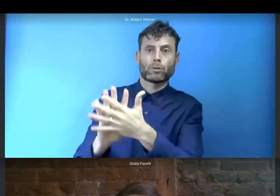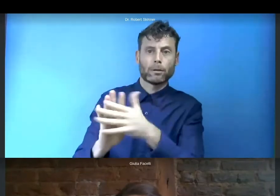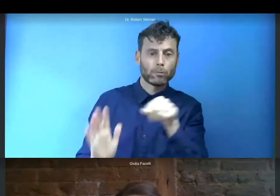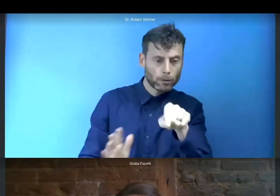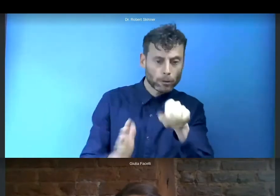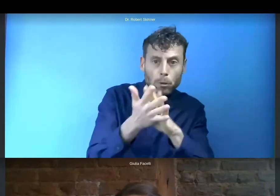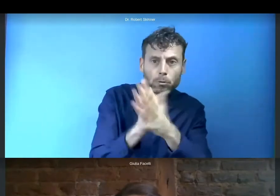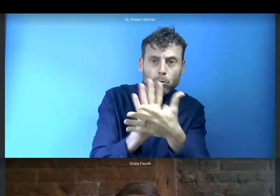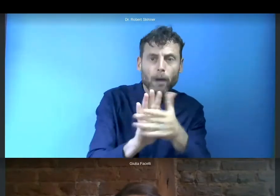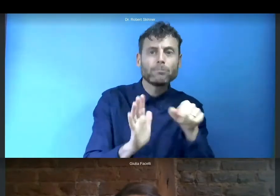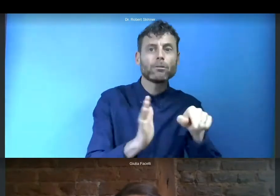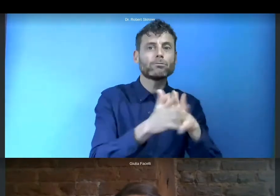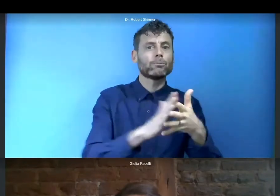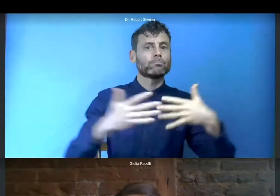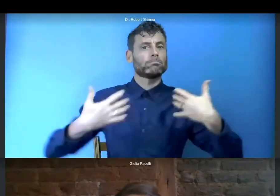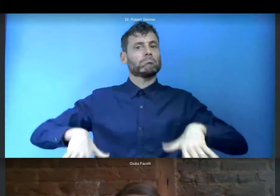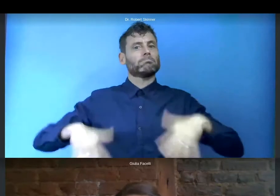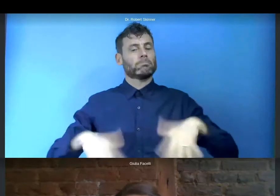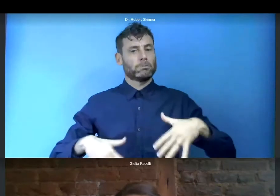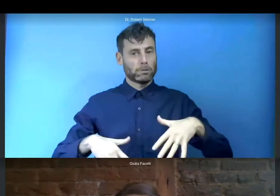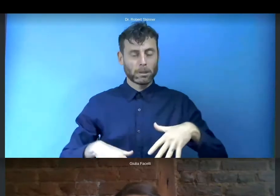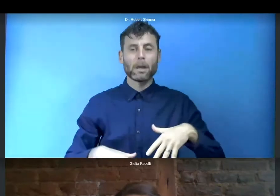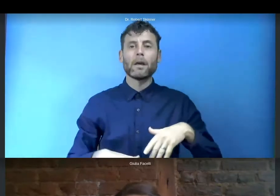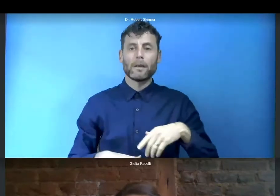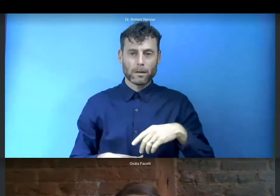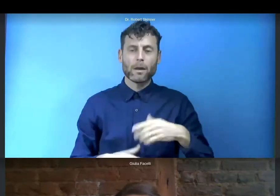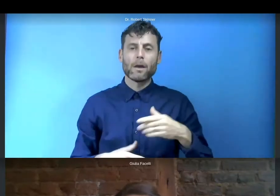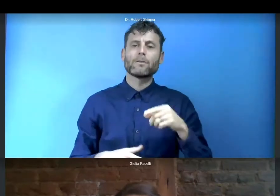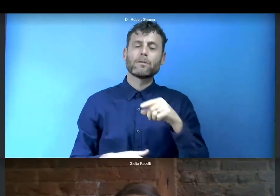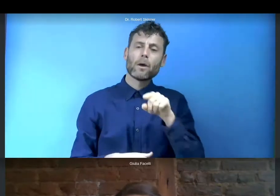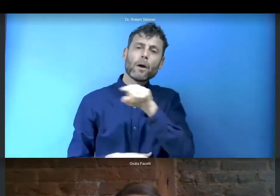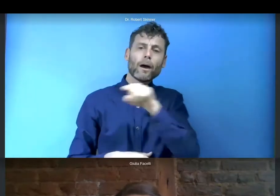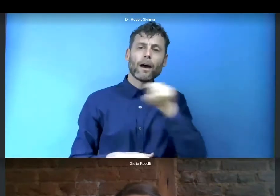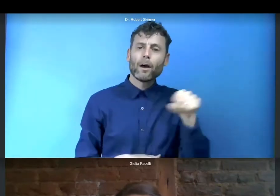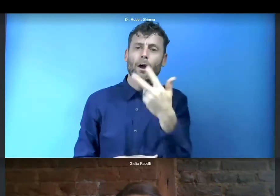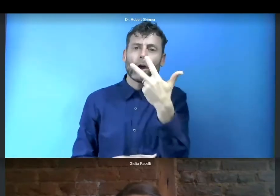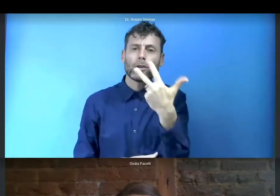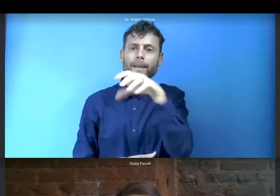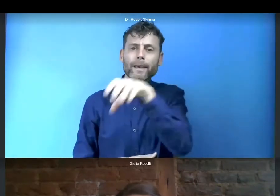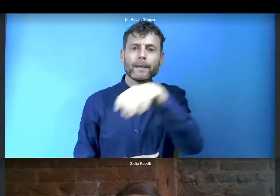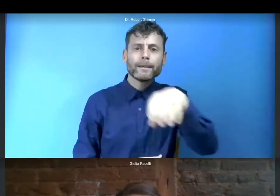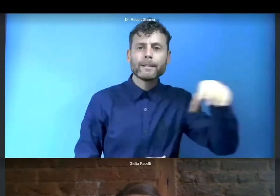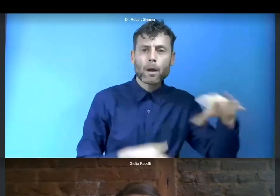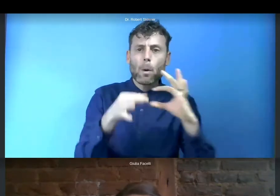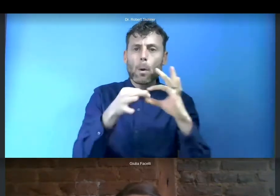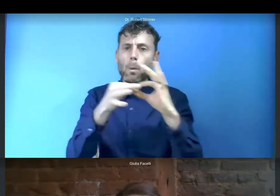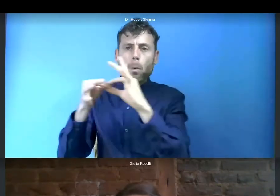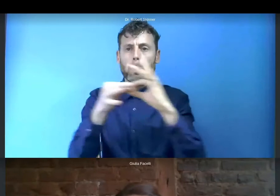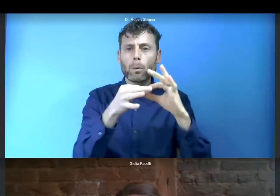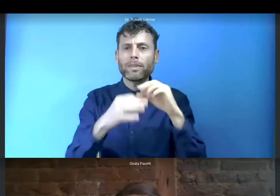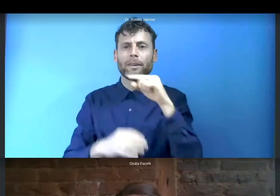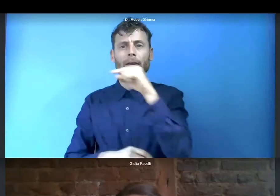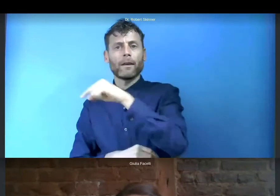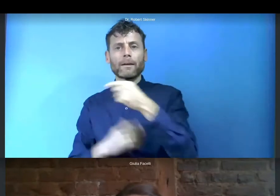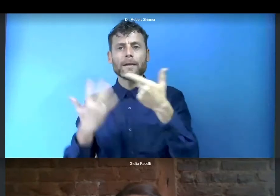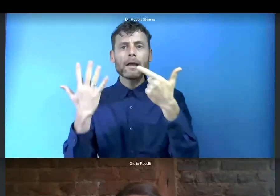into account the experiences of the frontrunner cities. So in that sense, Cristina, I think we have plenty of evidence that the project